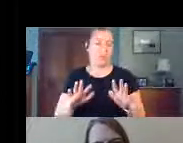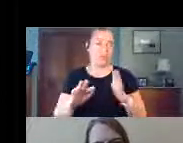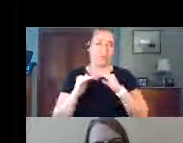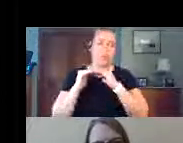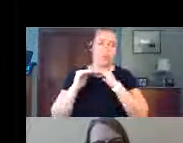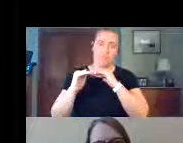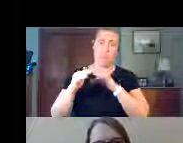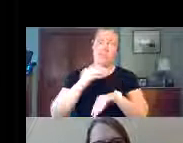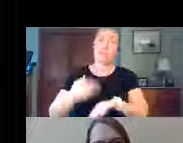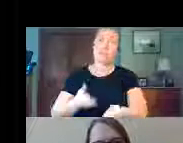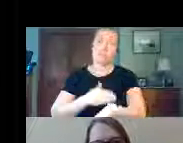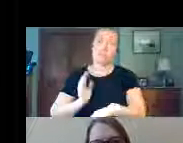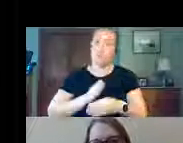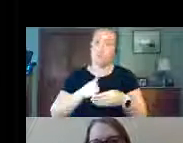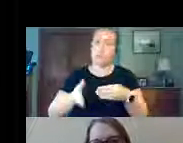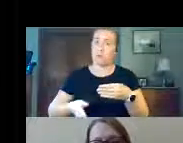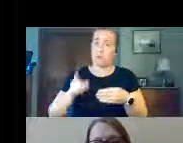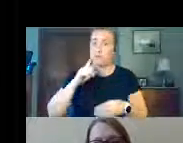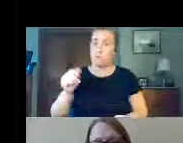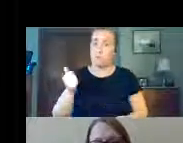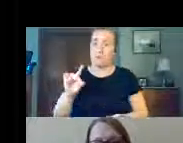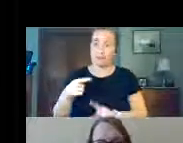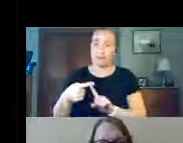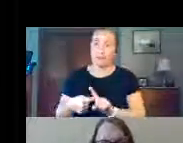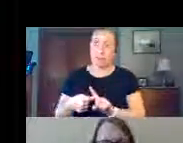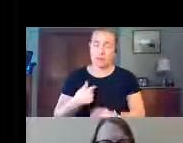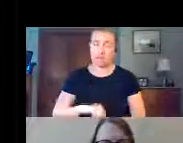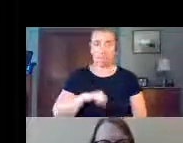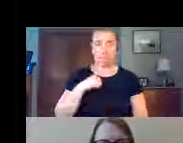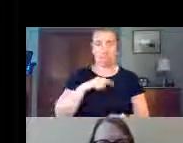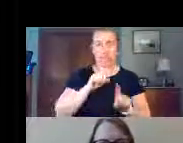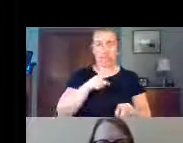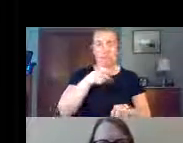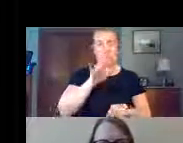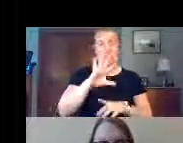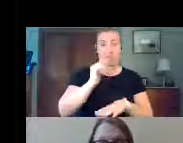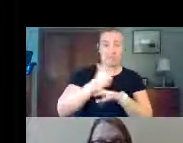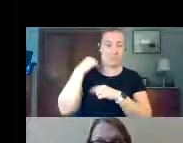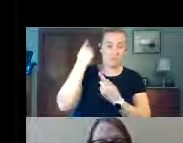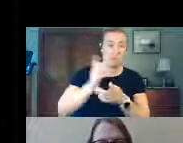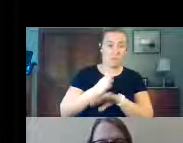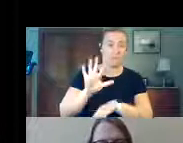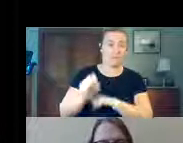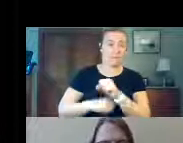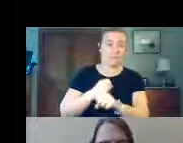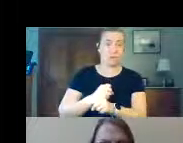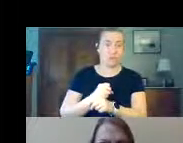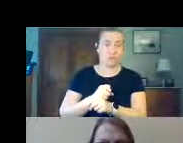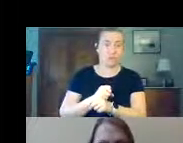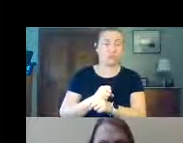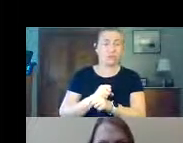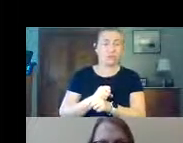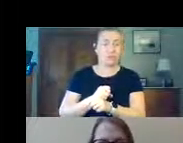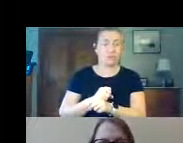outcomes at 18 months. And I can proudly report that this has actually been in the clinic now for nearly 5 years at these 3 clinics, and it's disseminated